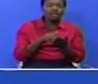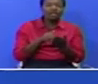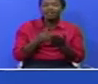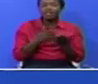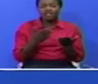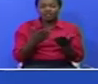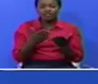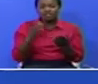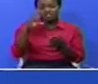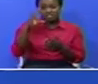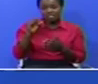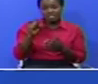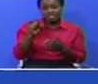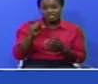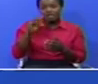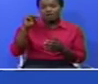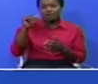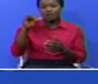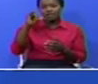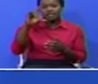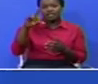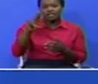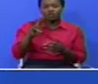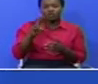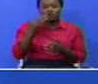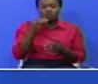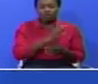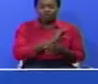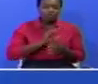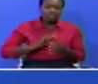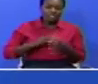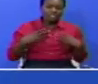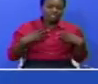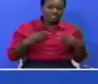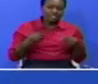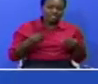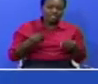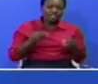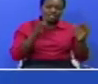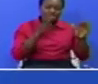Cabinet Secretary for Health, Cleopha Mailu, by the Committee of Health at the National Assembly. And